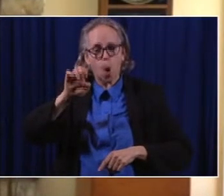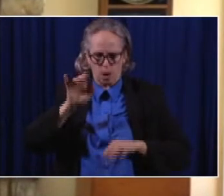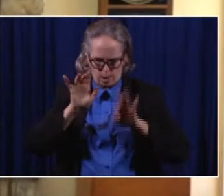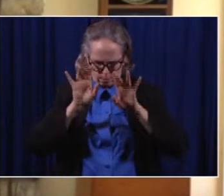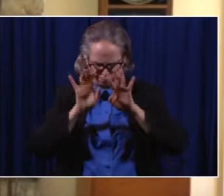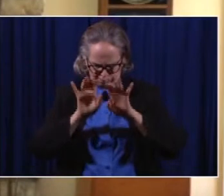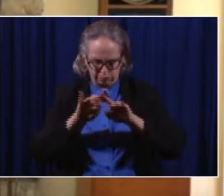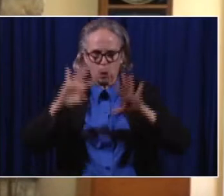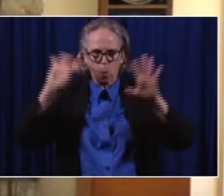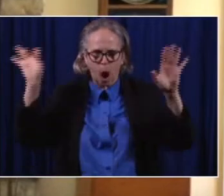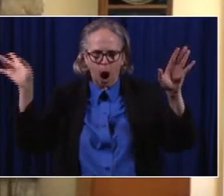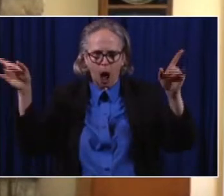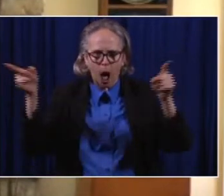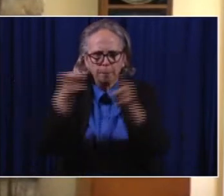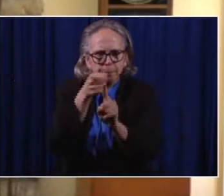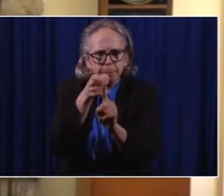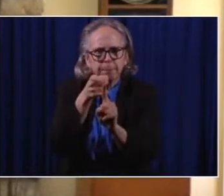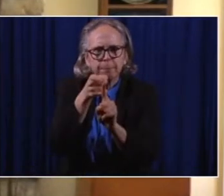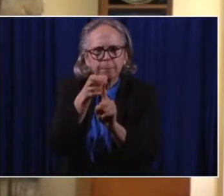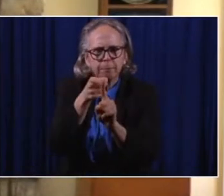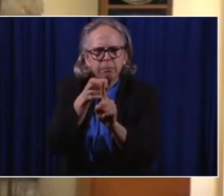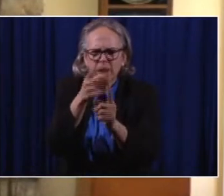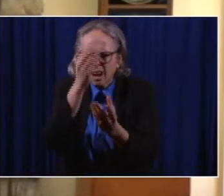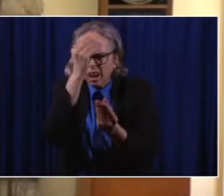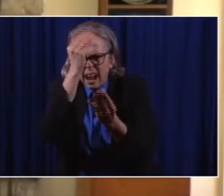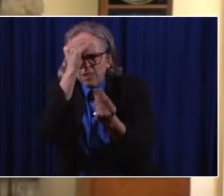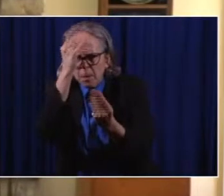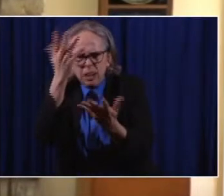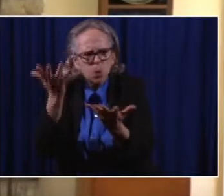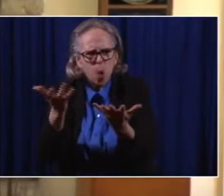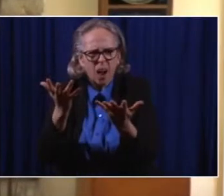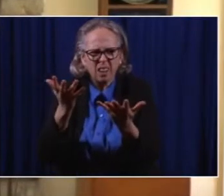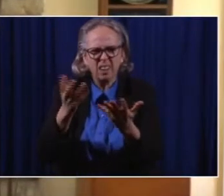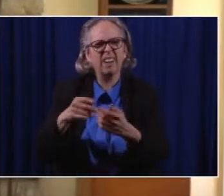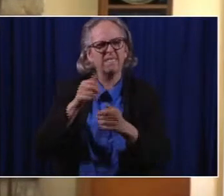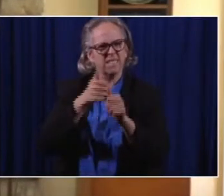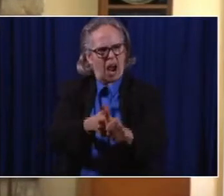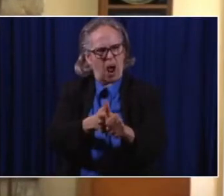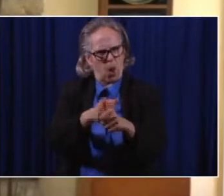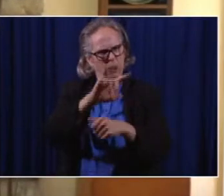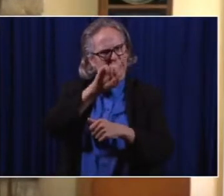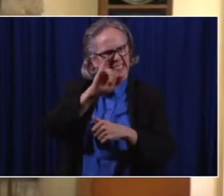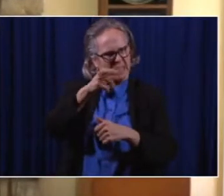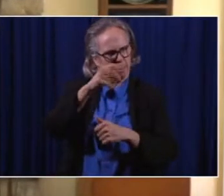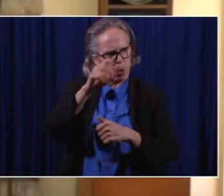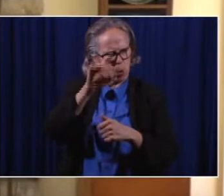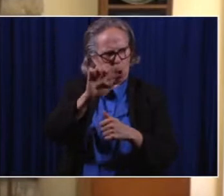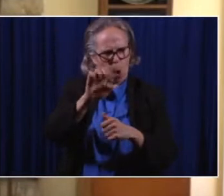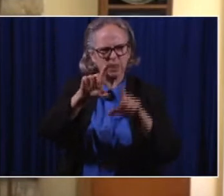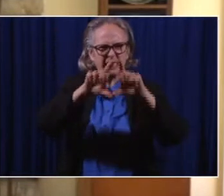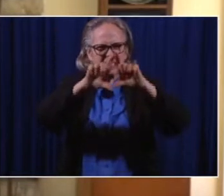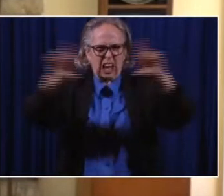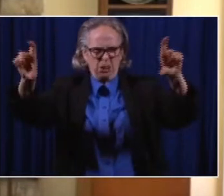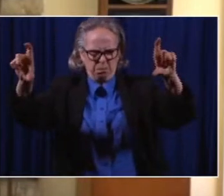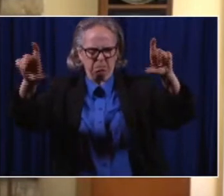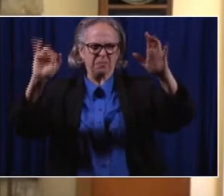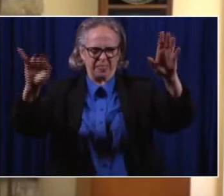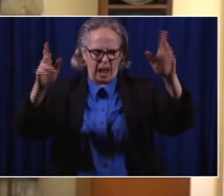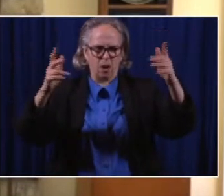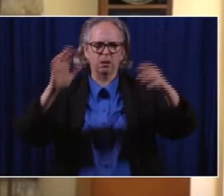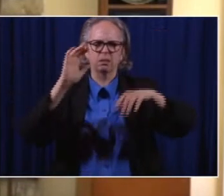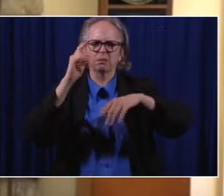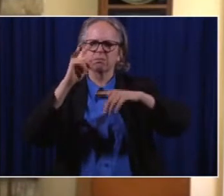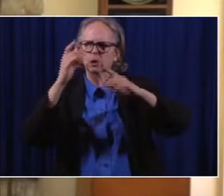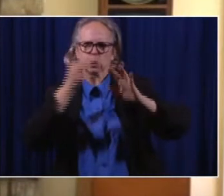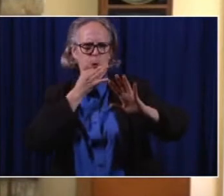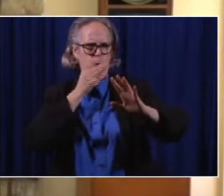website. The first is a zip code dashboard. This latest release of data continues our commitment to giving